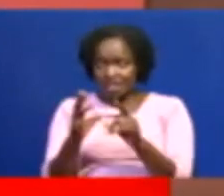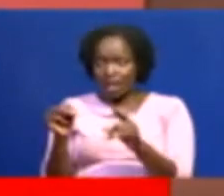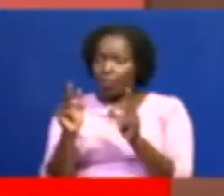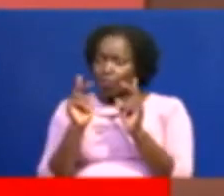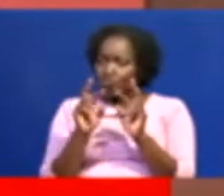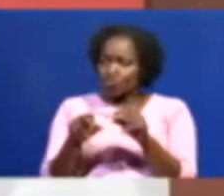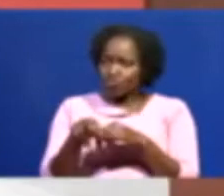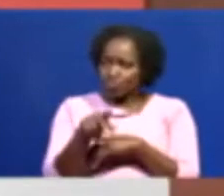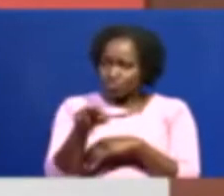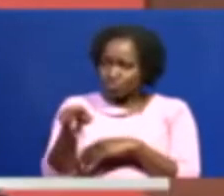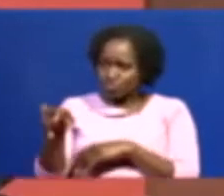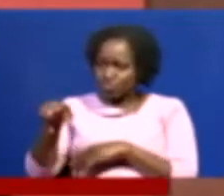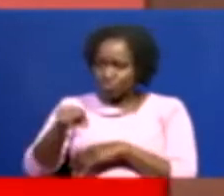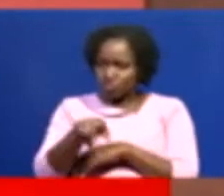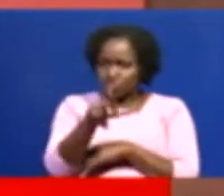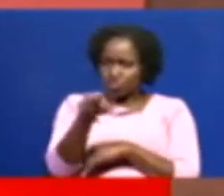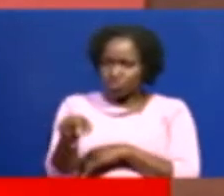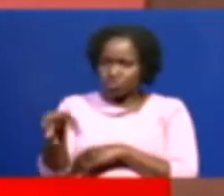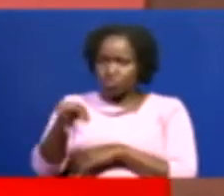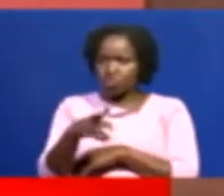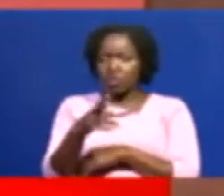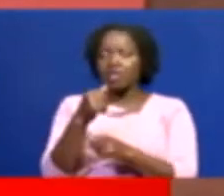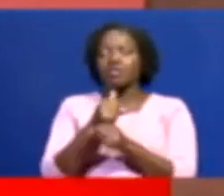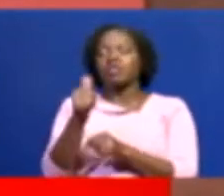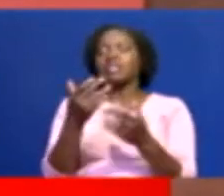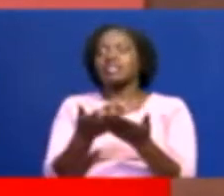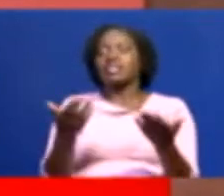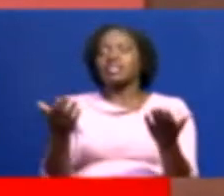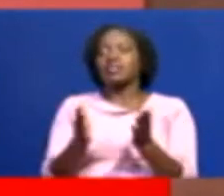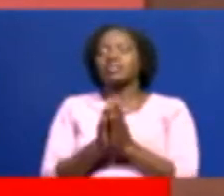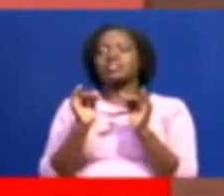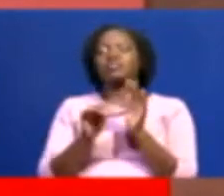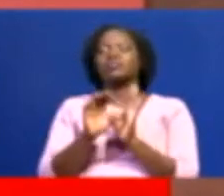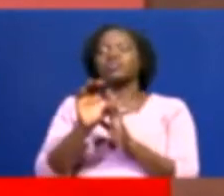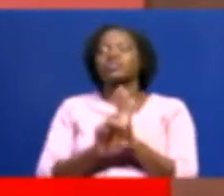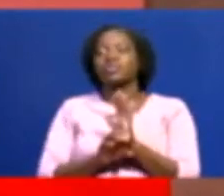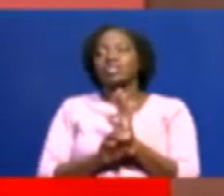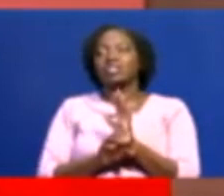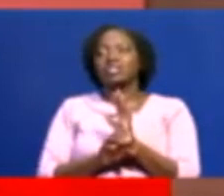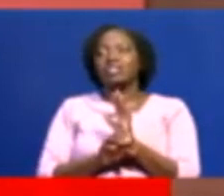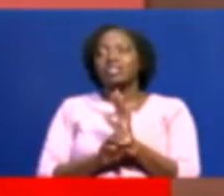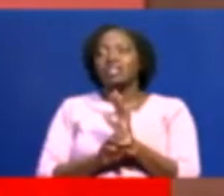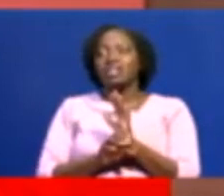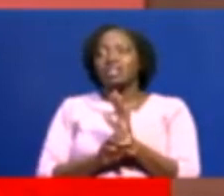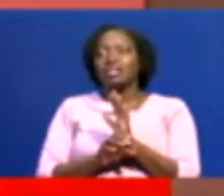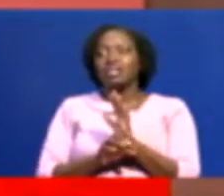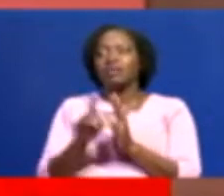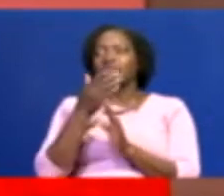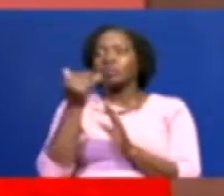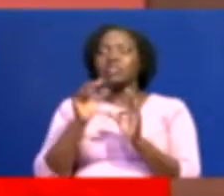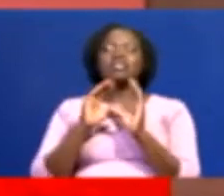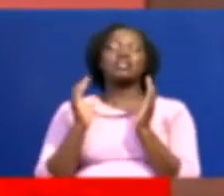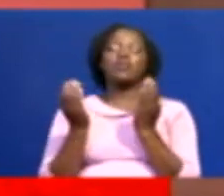walk wherever they want to go. You can do anything with this new constitution we have, and it is one of the best in the